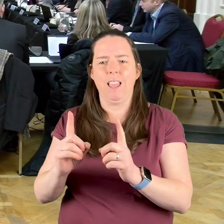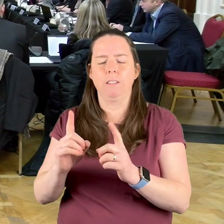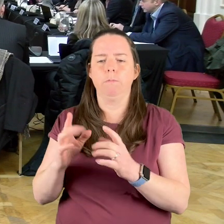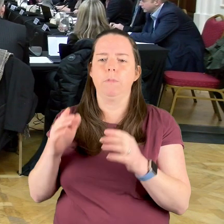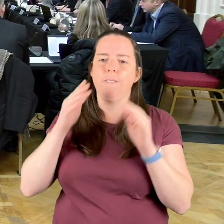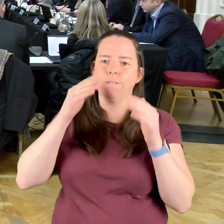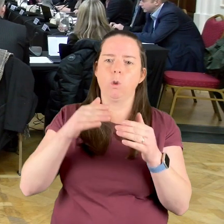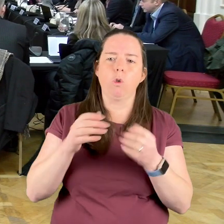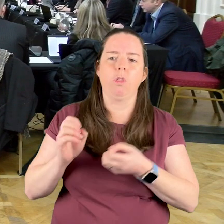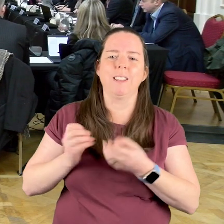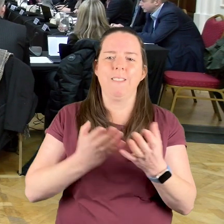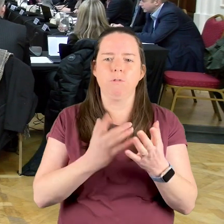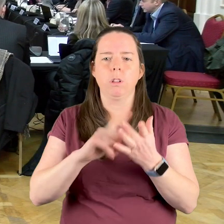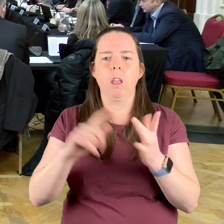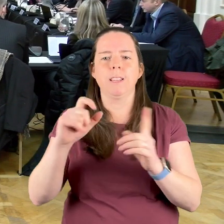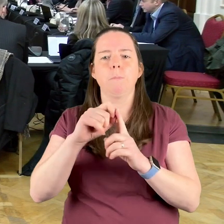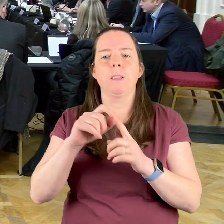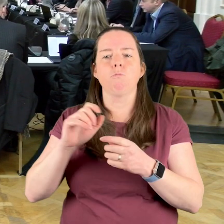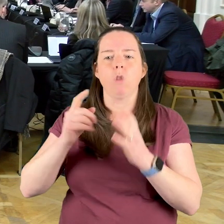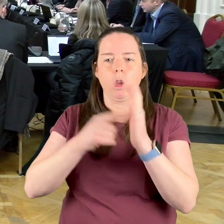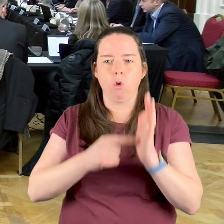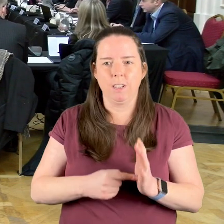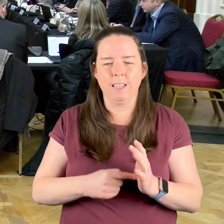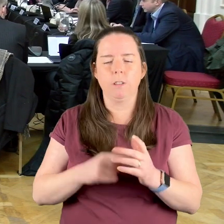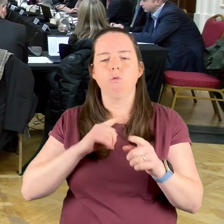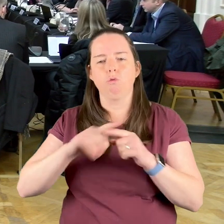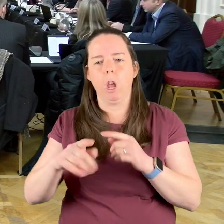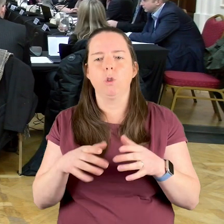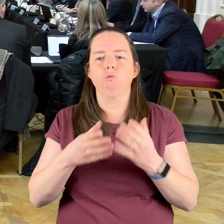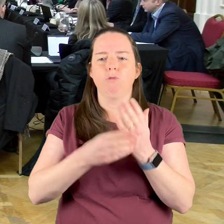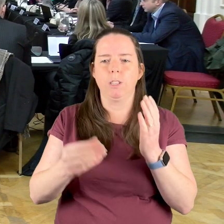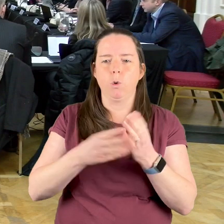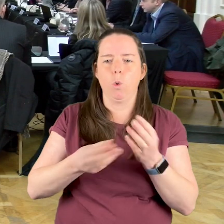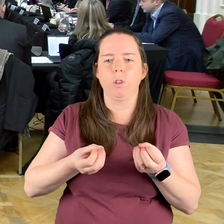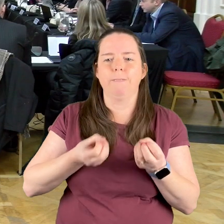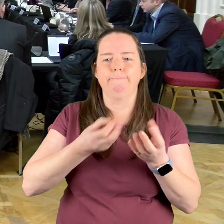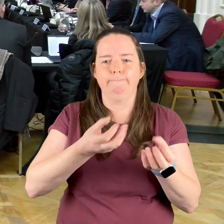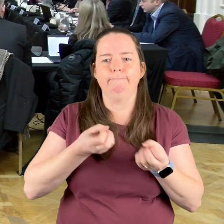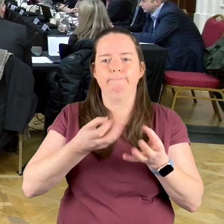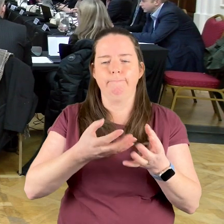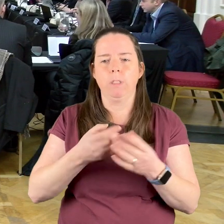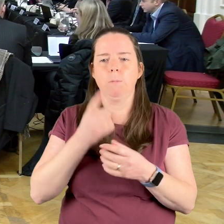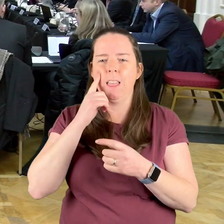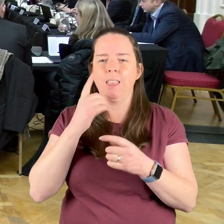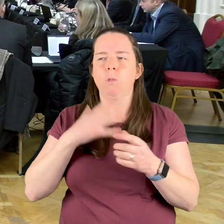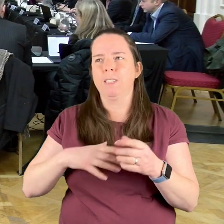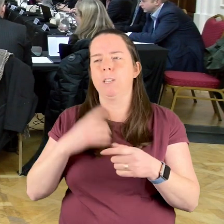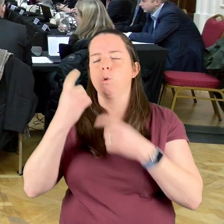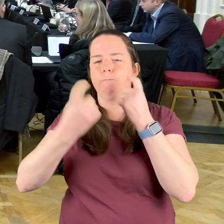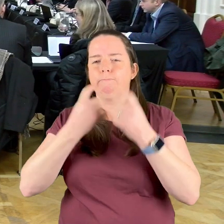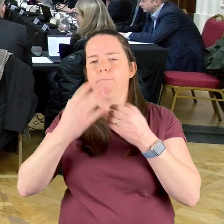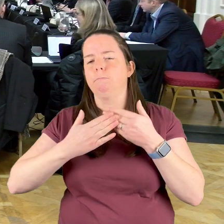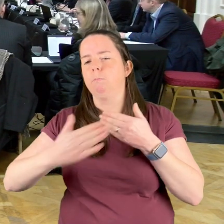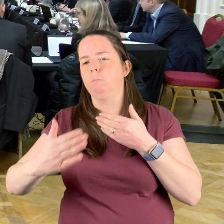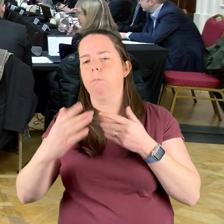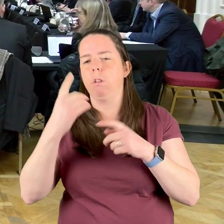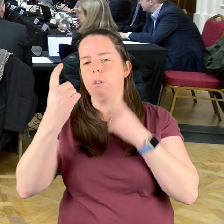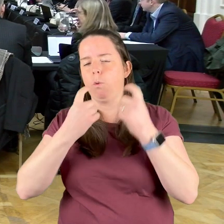ICP priorities. So to try and begin to resource. But I think we need to have a more longer thought about that.